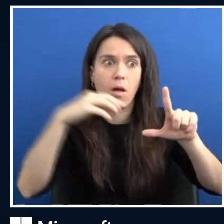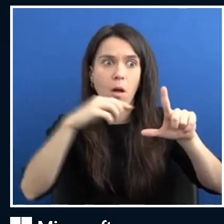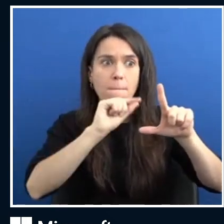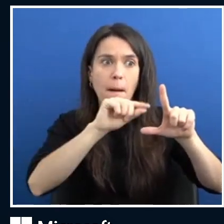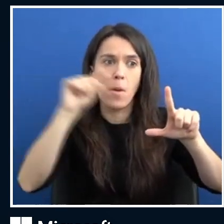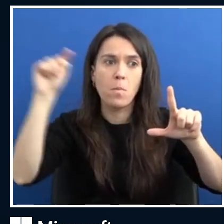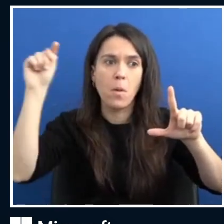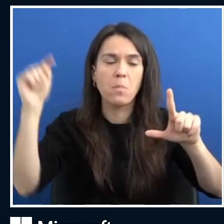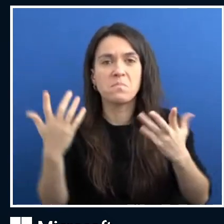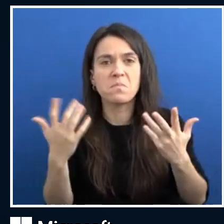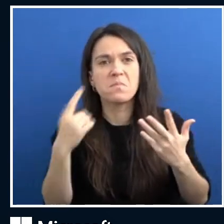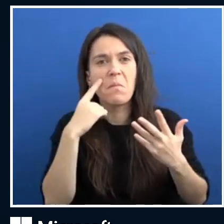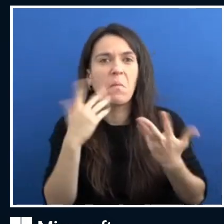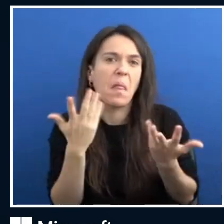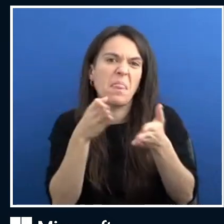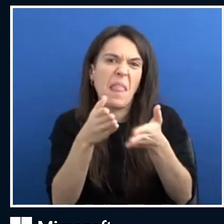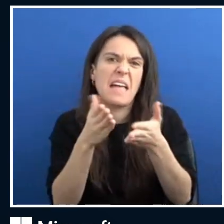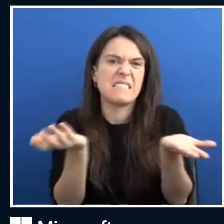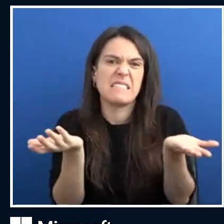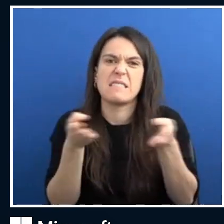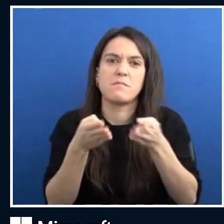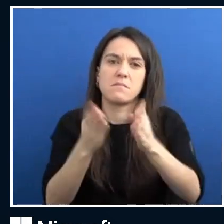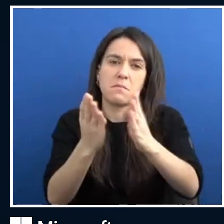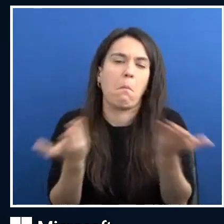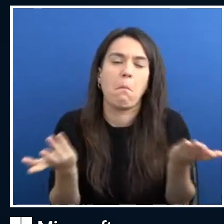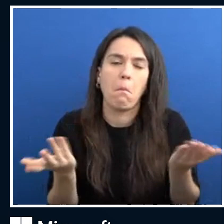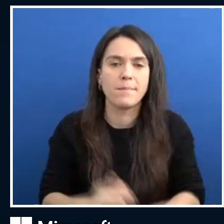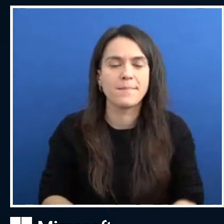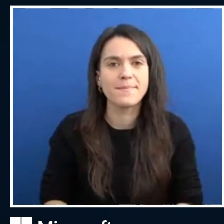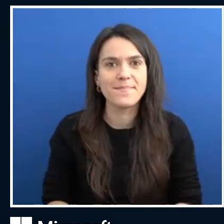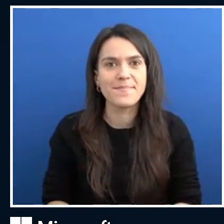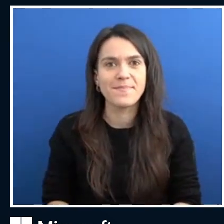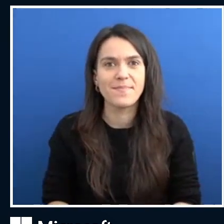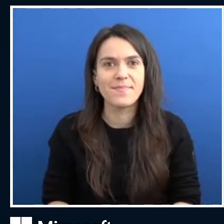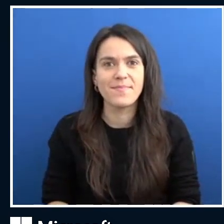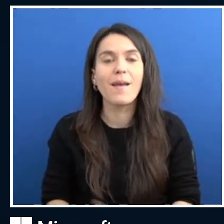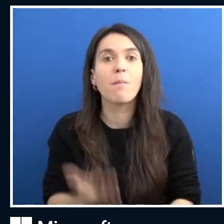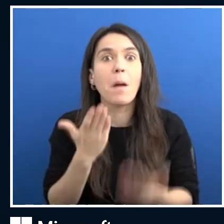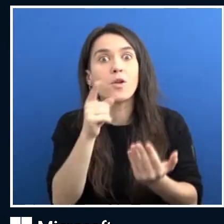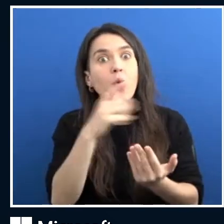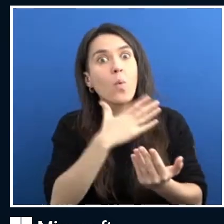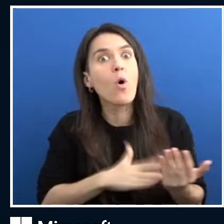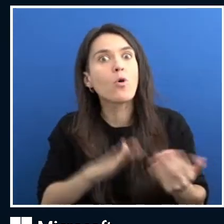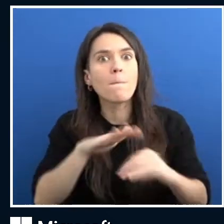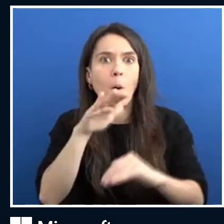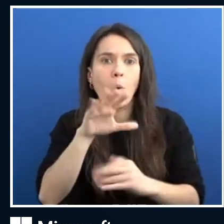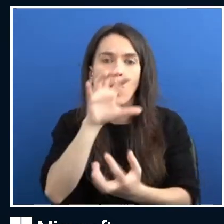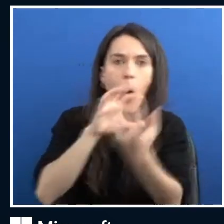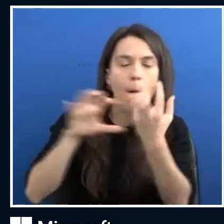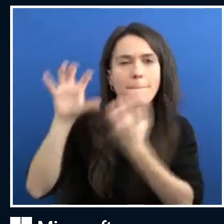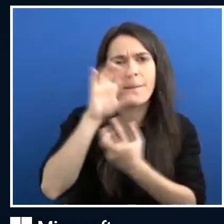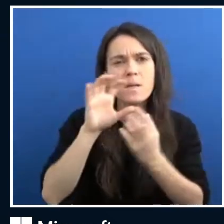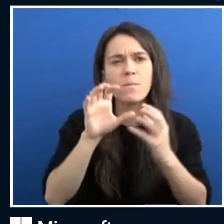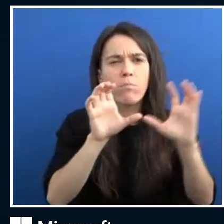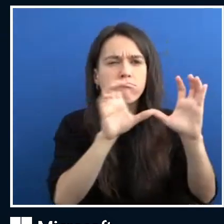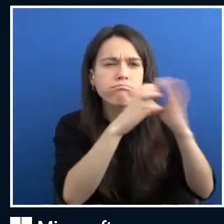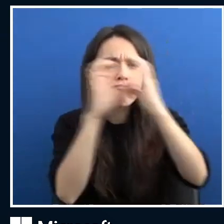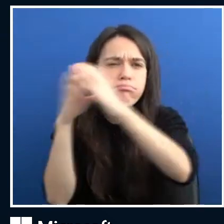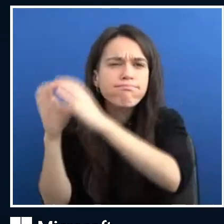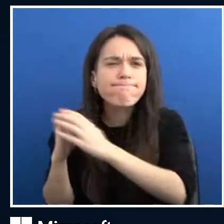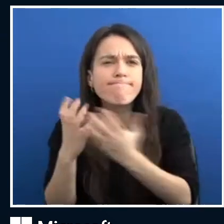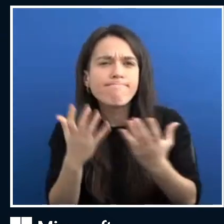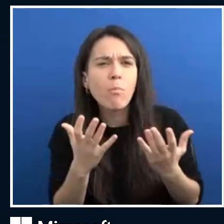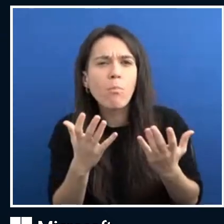straight line. But if you want like more complex behavior, more